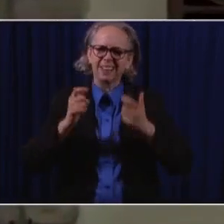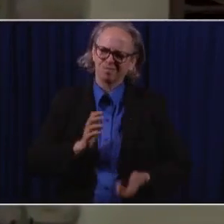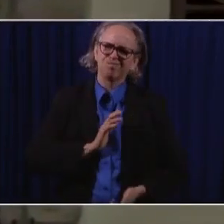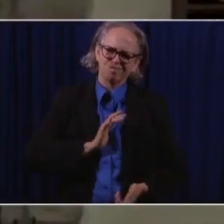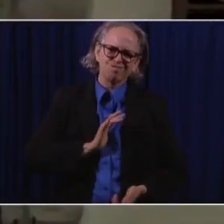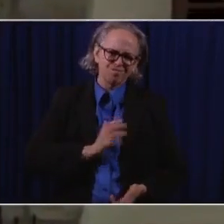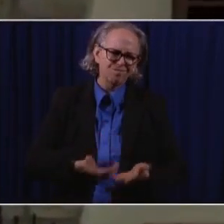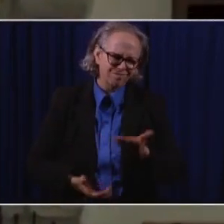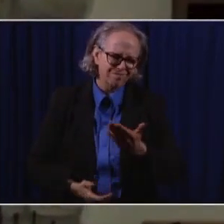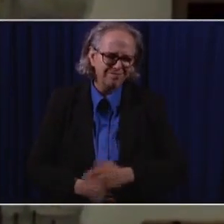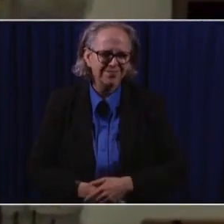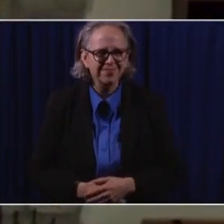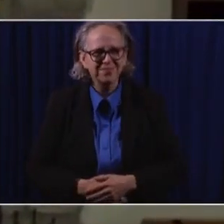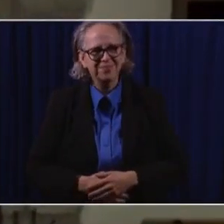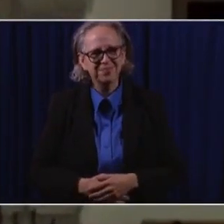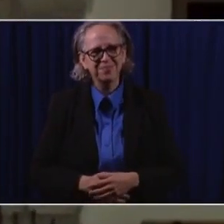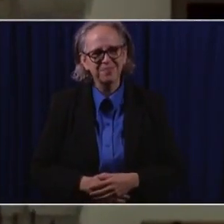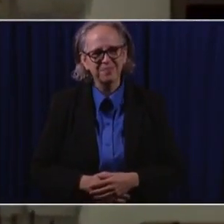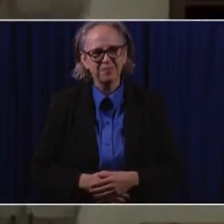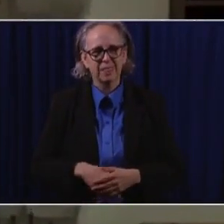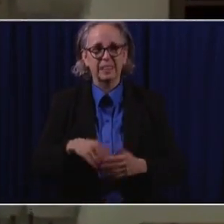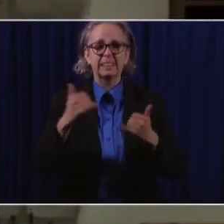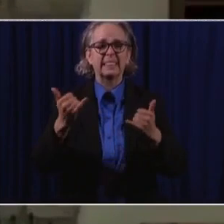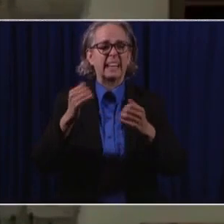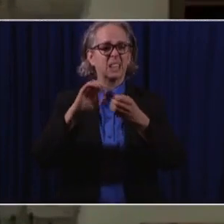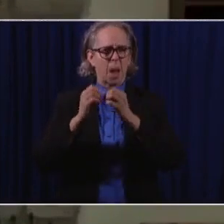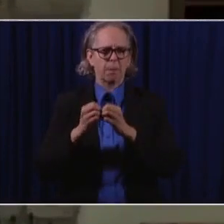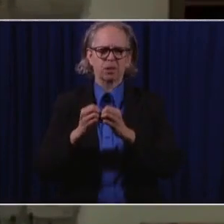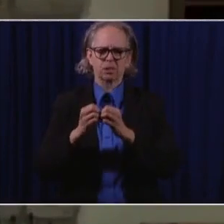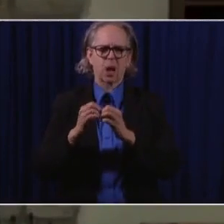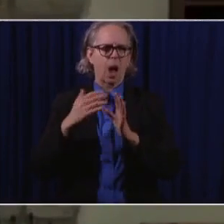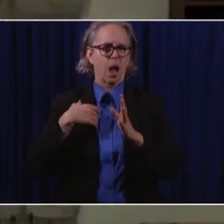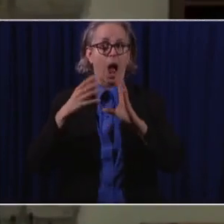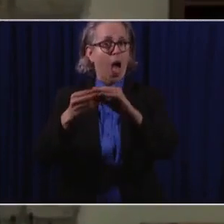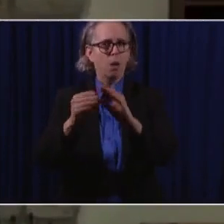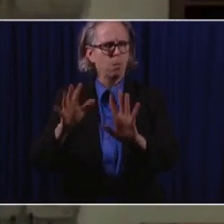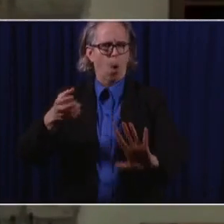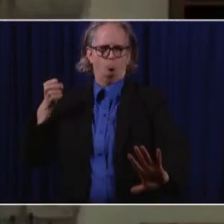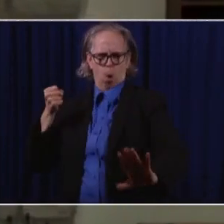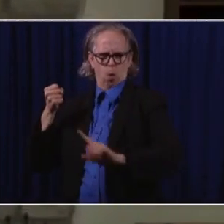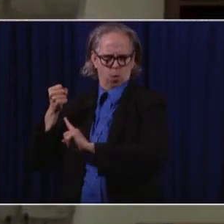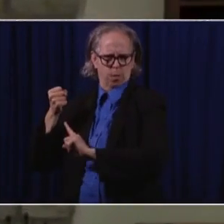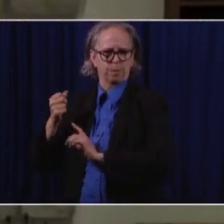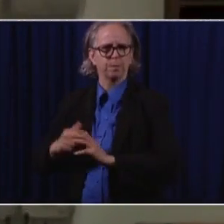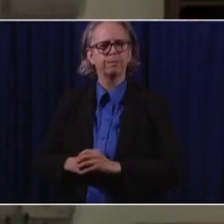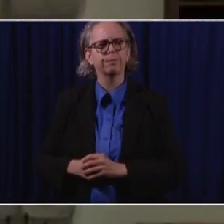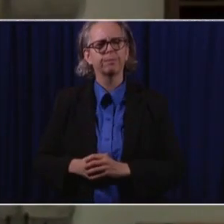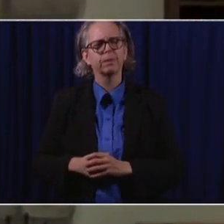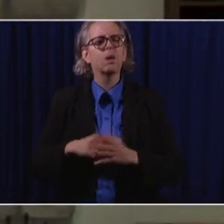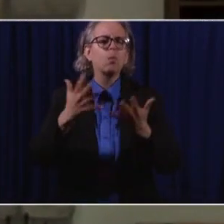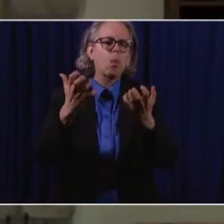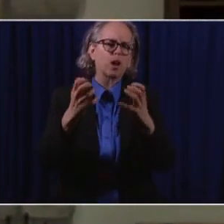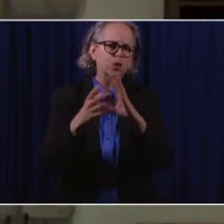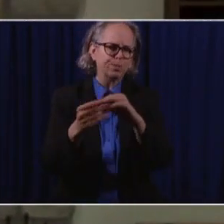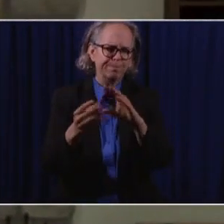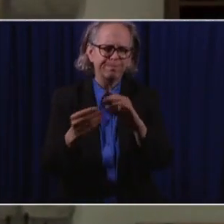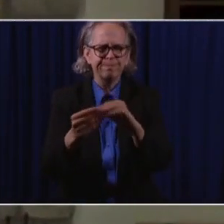go to today's numbers and recount exactly where we are, I want to talk for a moment